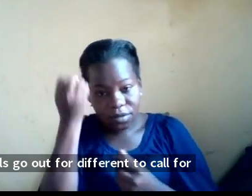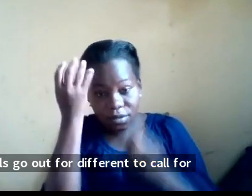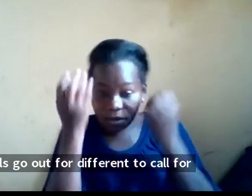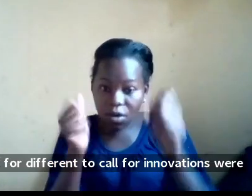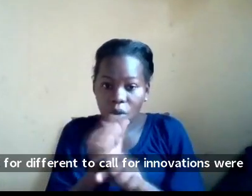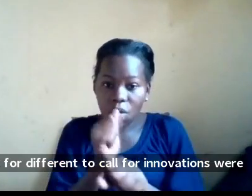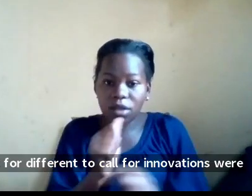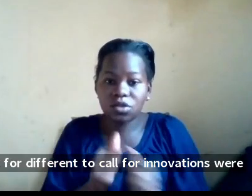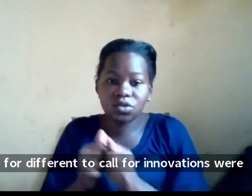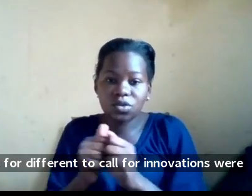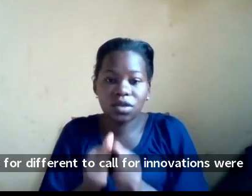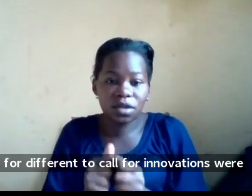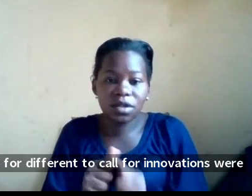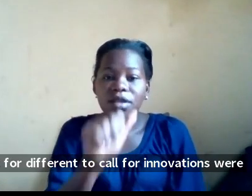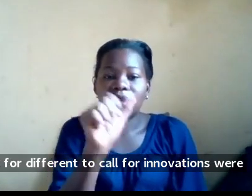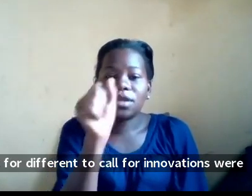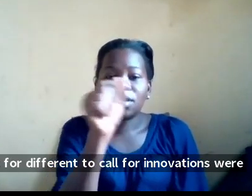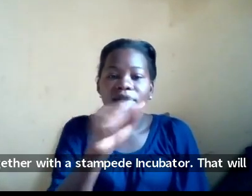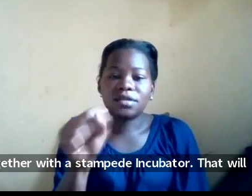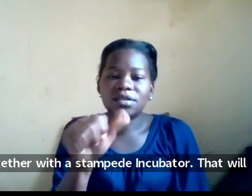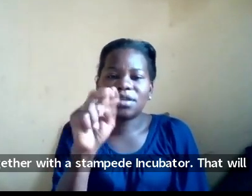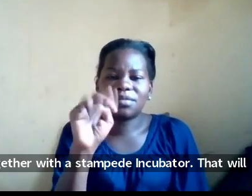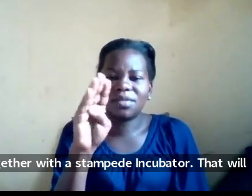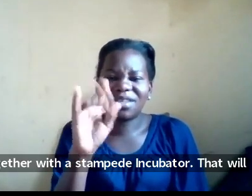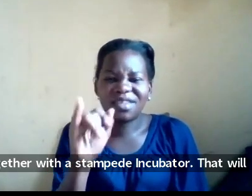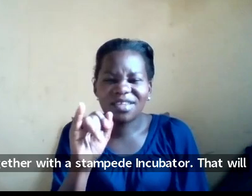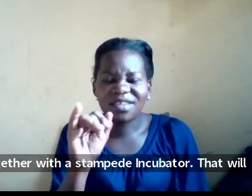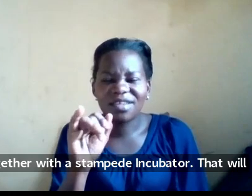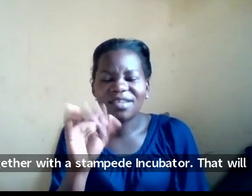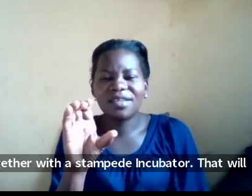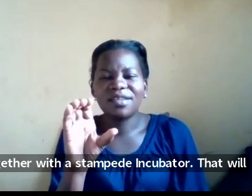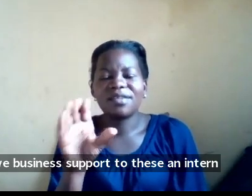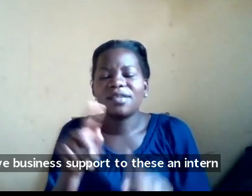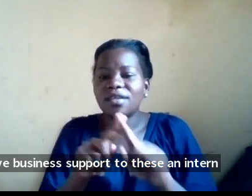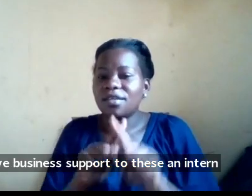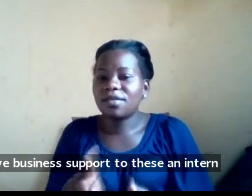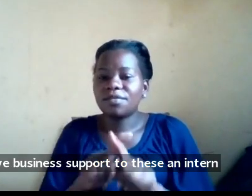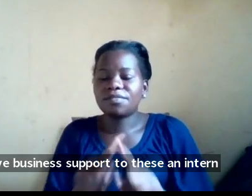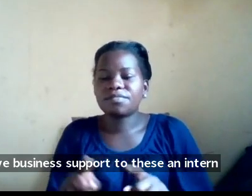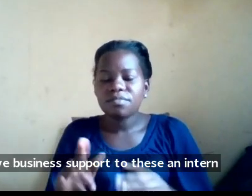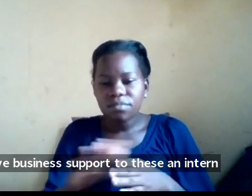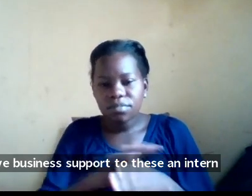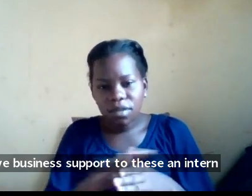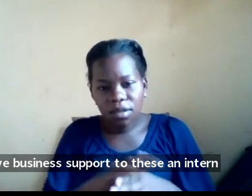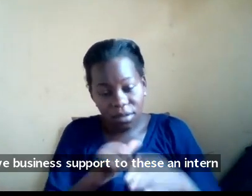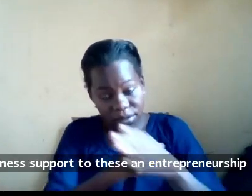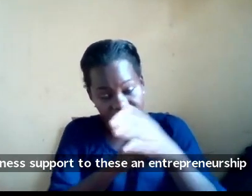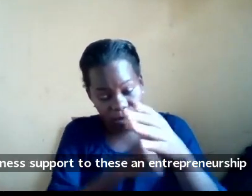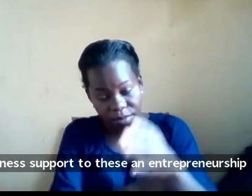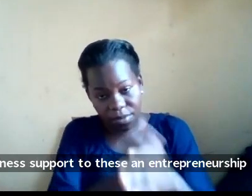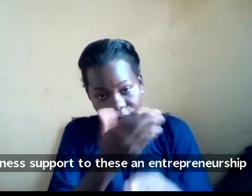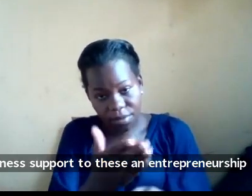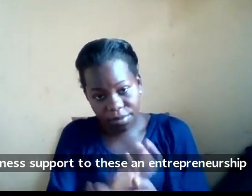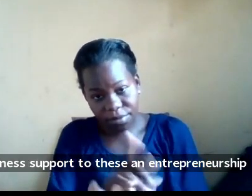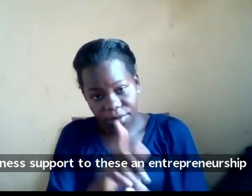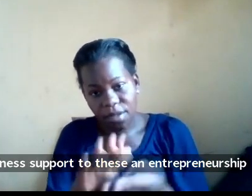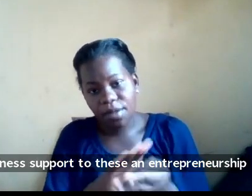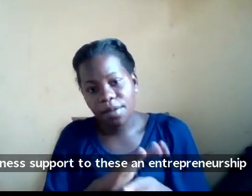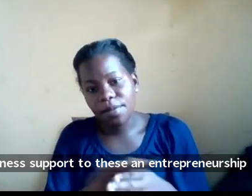Stanbic incubator that will also give business support to these and entrepreneurship support to these businesses.